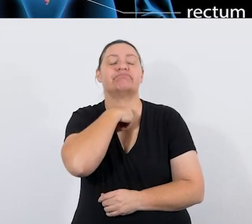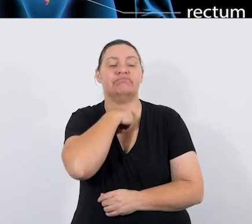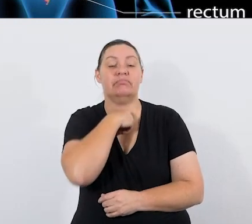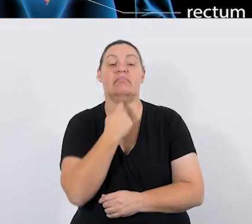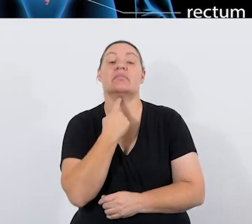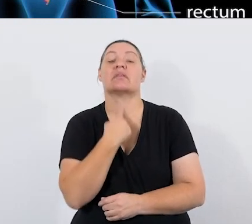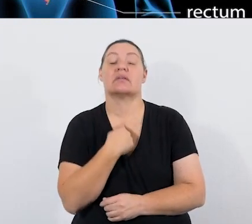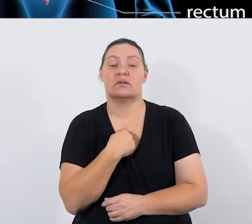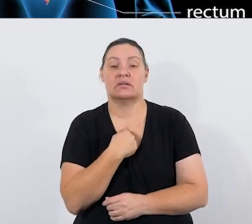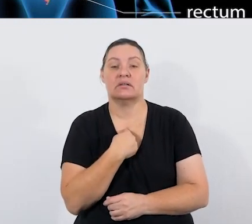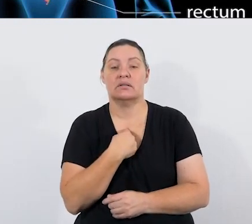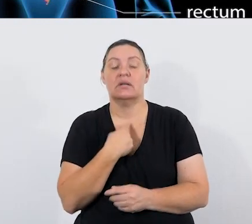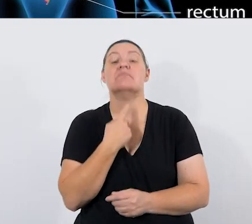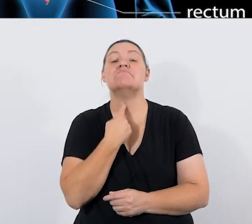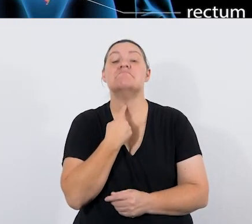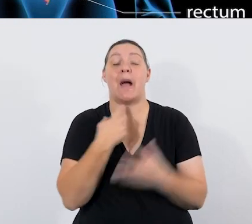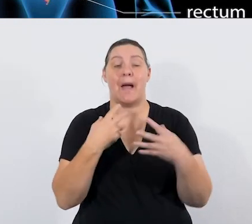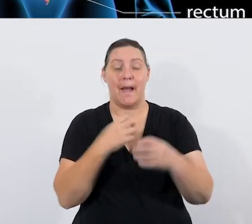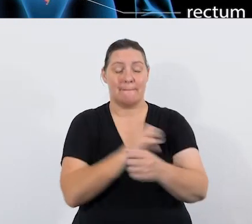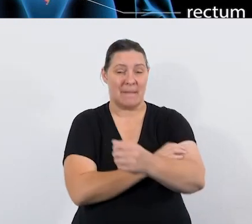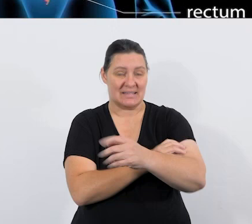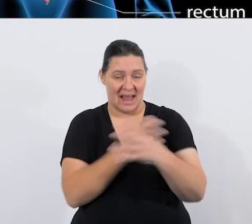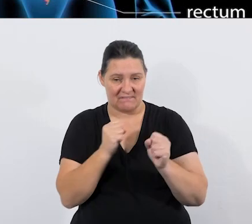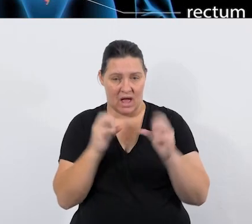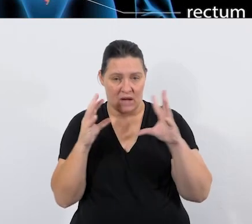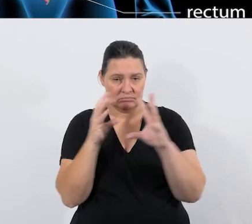system. As you can see